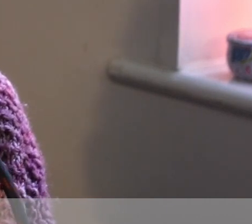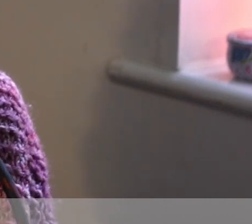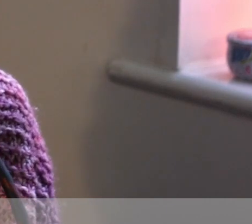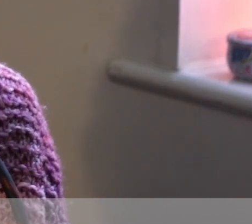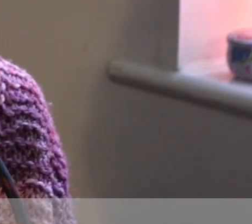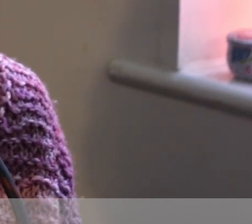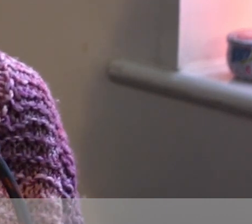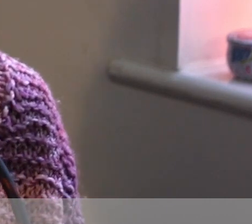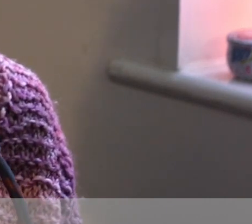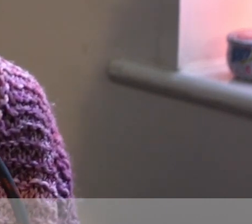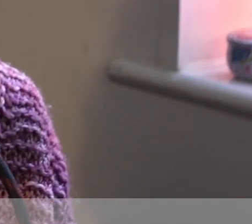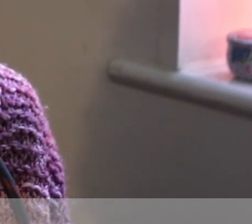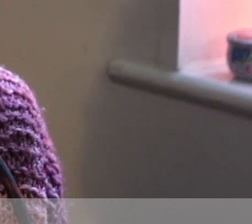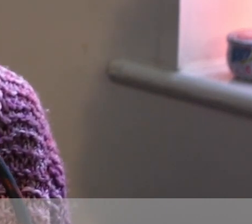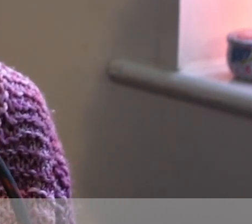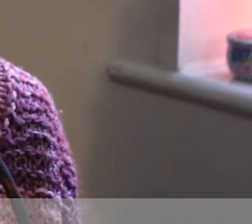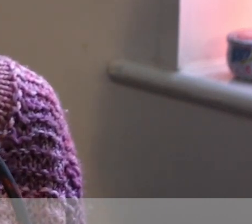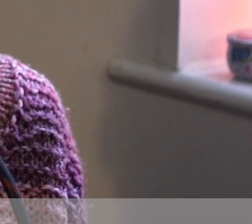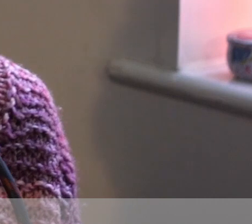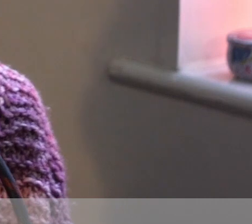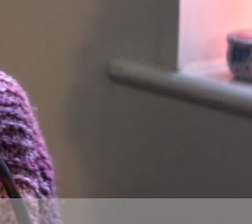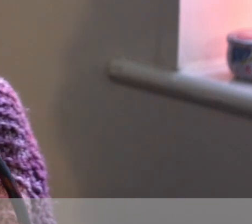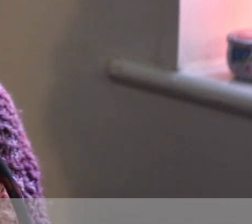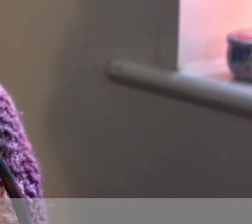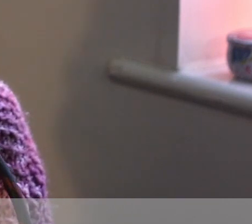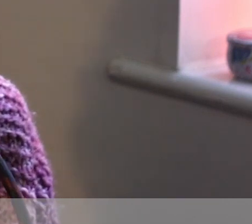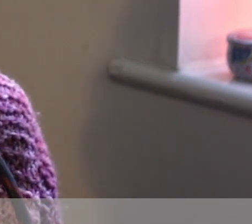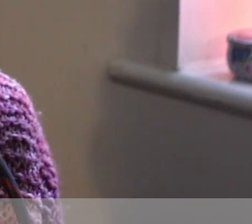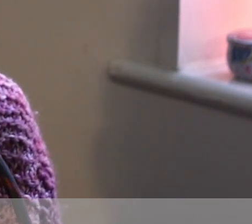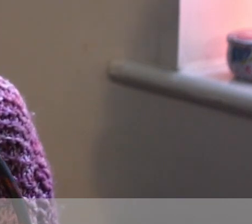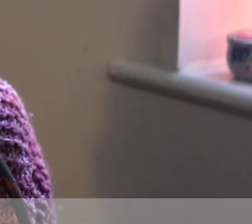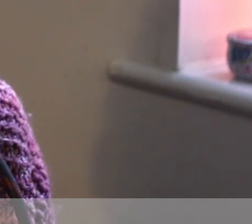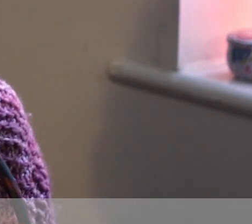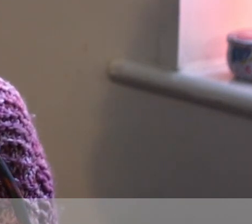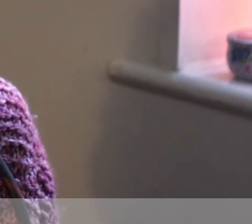play. So I can let